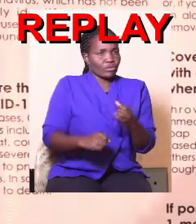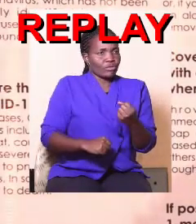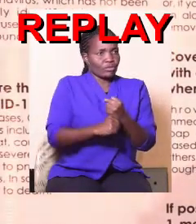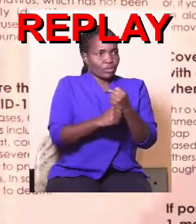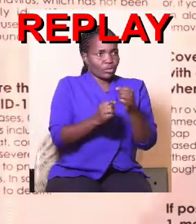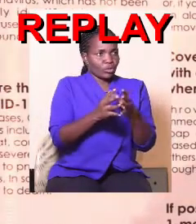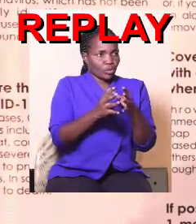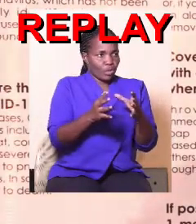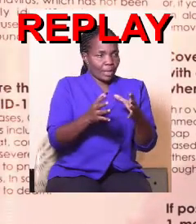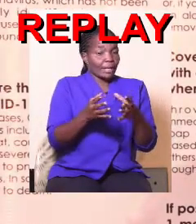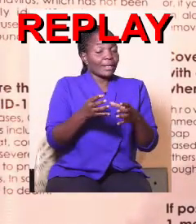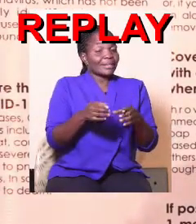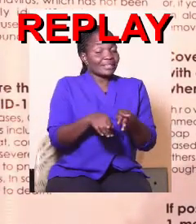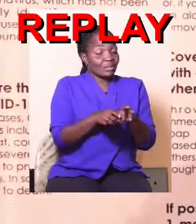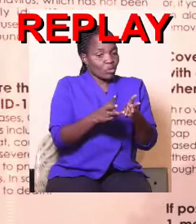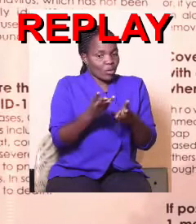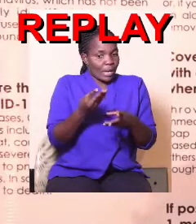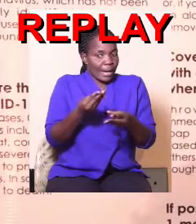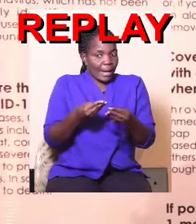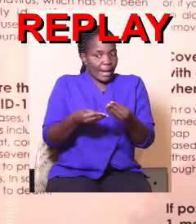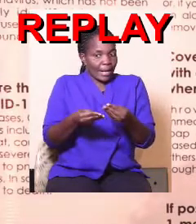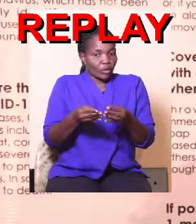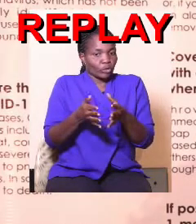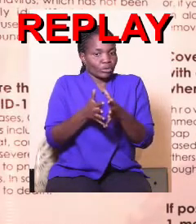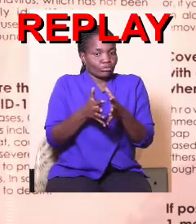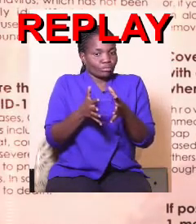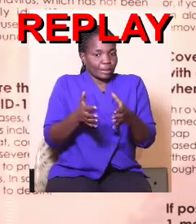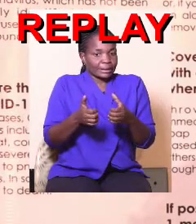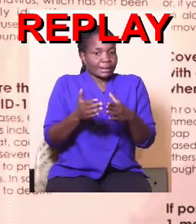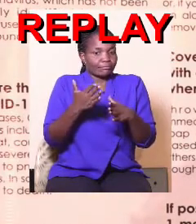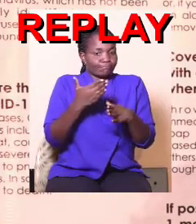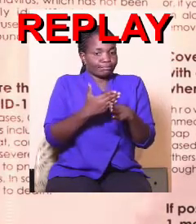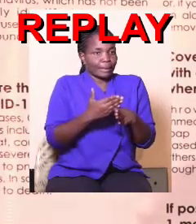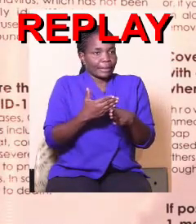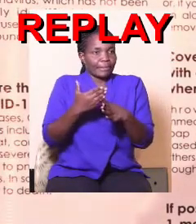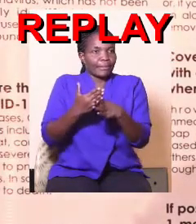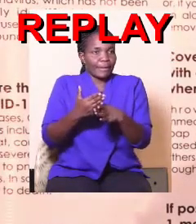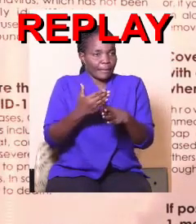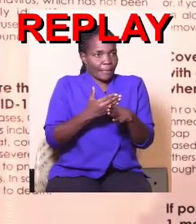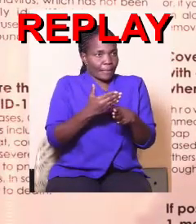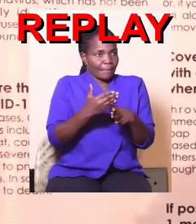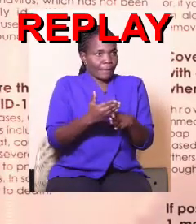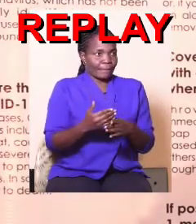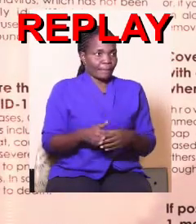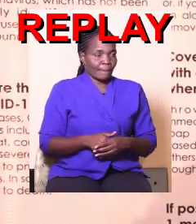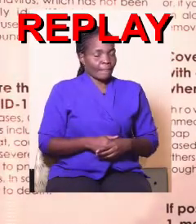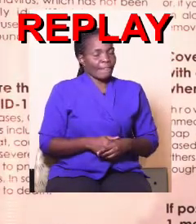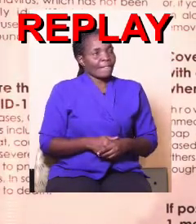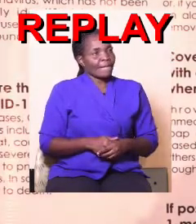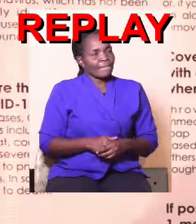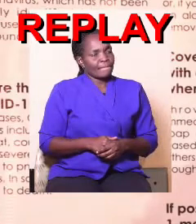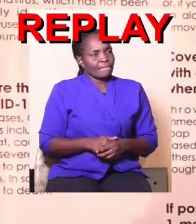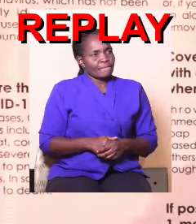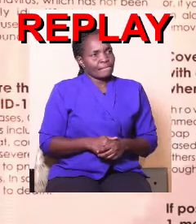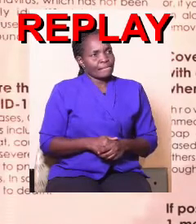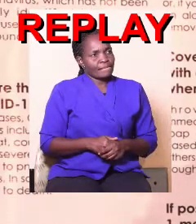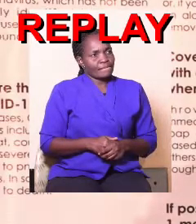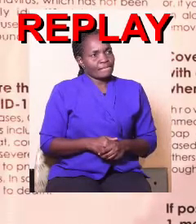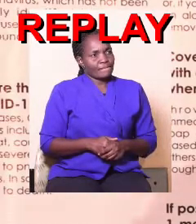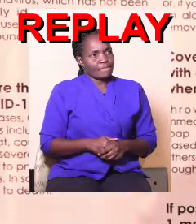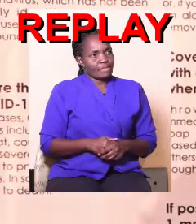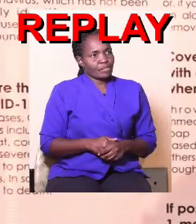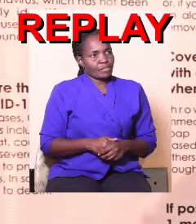start opening up the economy, because we need the economy to function. So you have to have these two balances. On one side, you